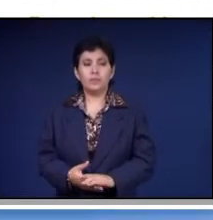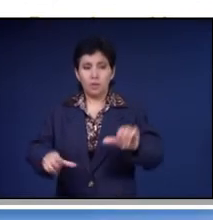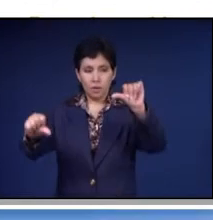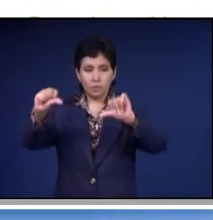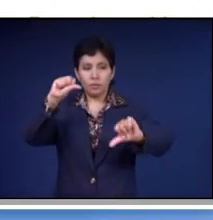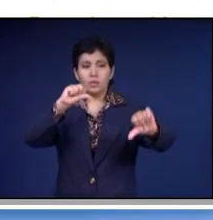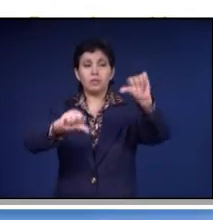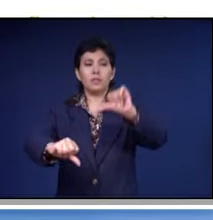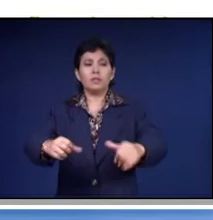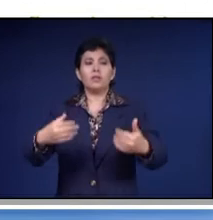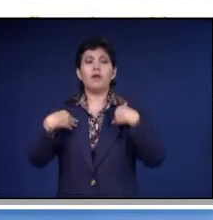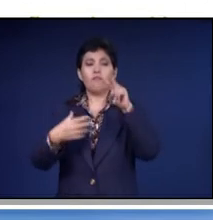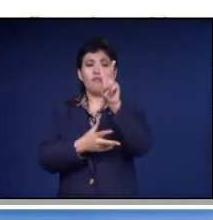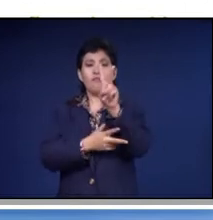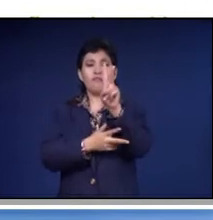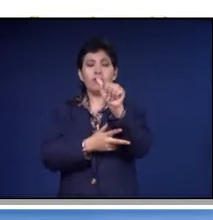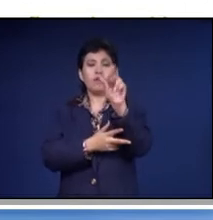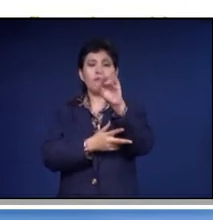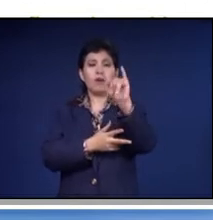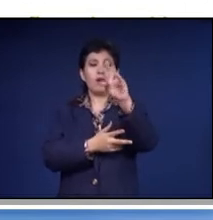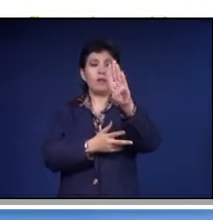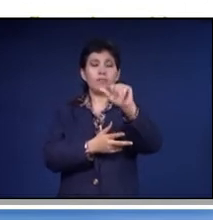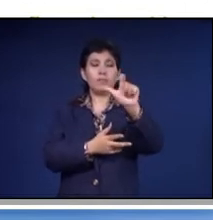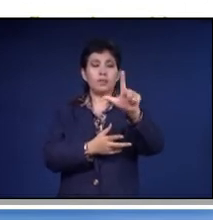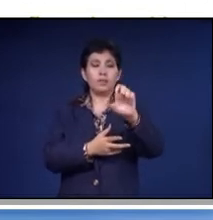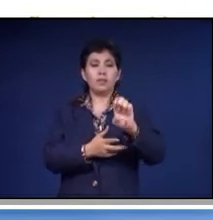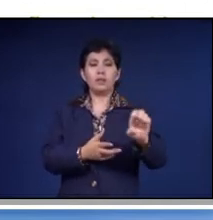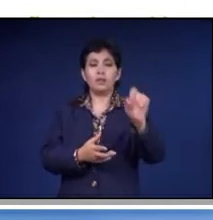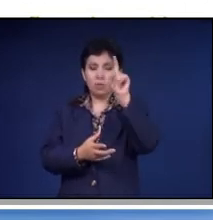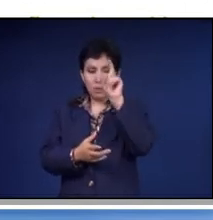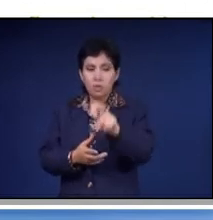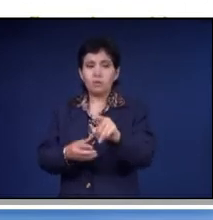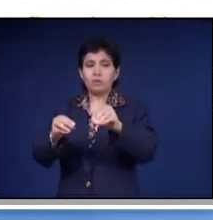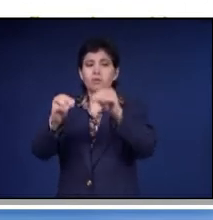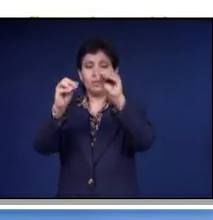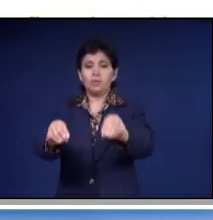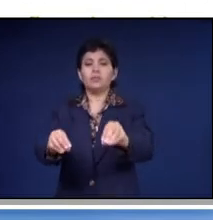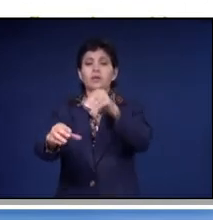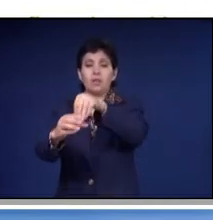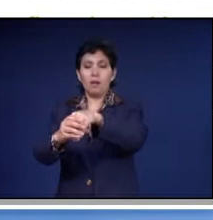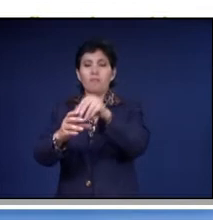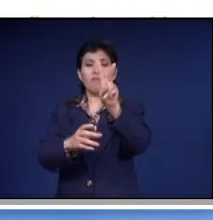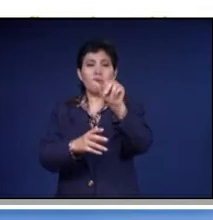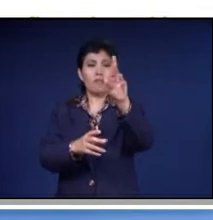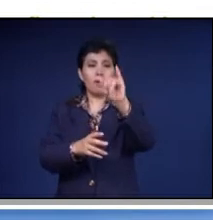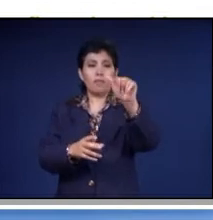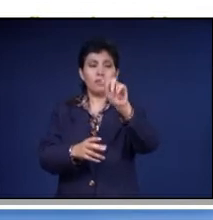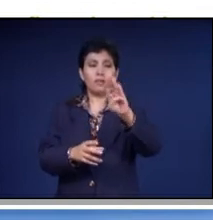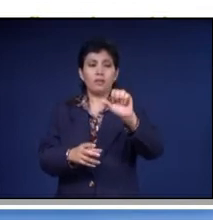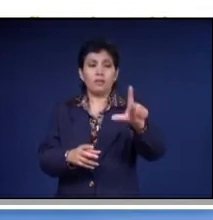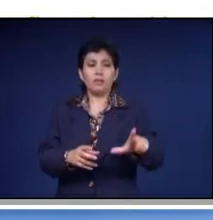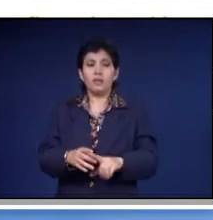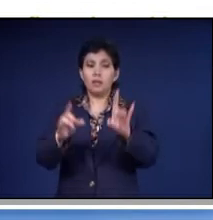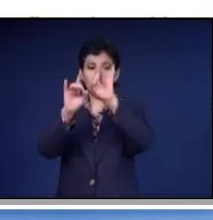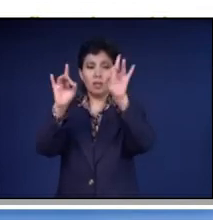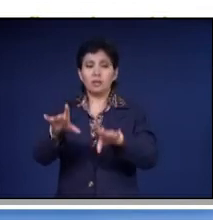Experiments, they have variables. When you want to do experiments, you need to put them into variables. The first